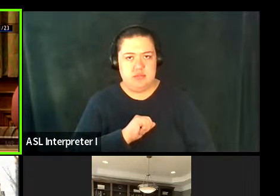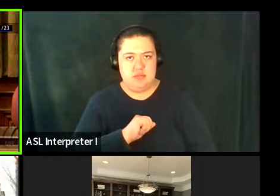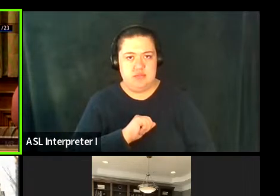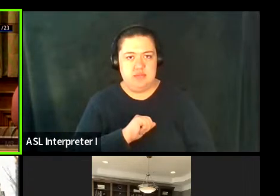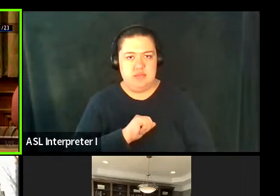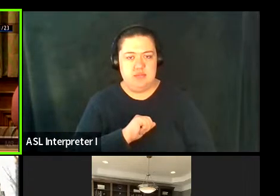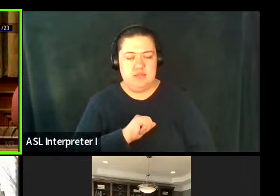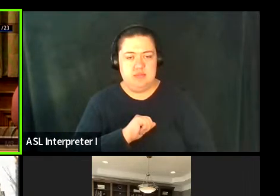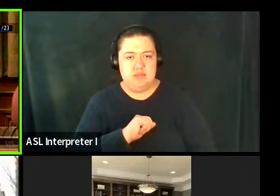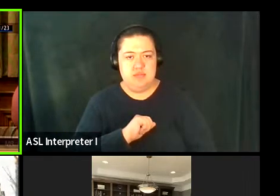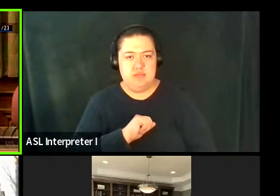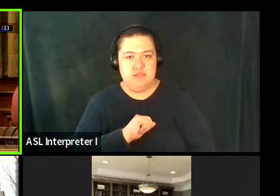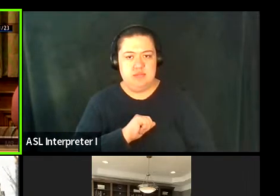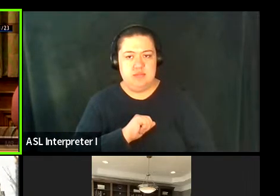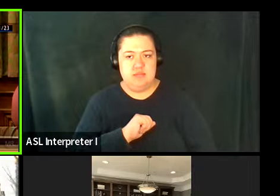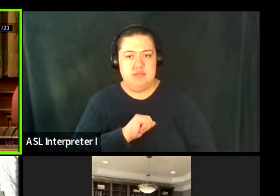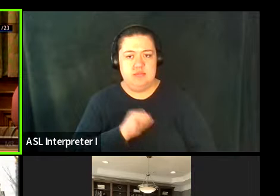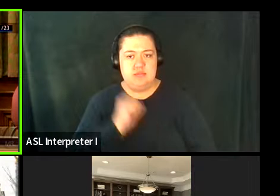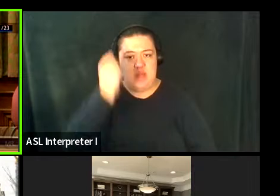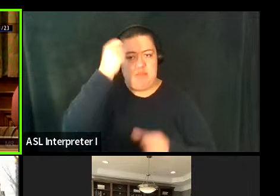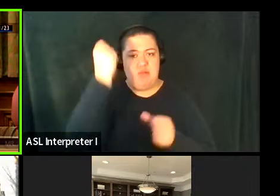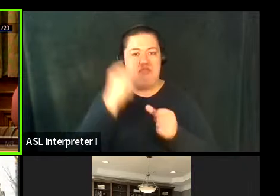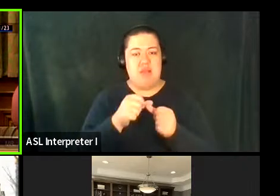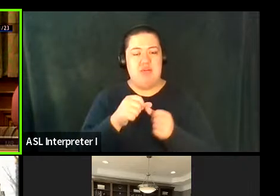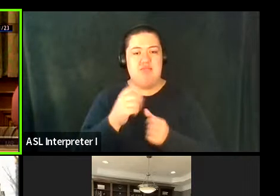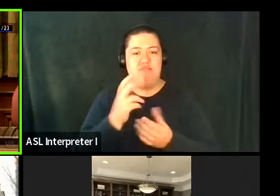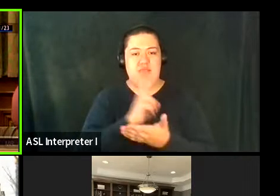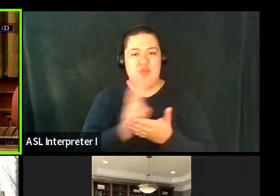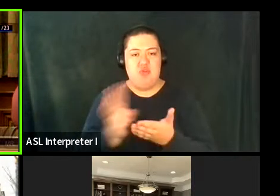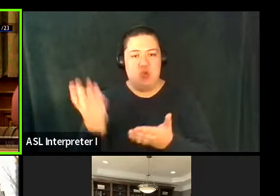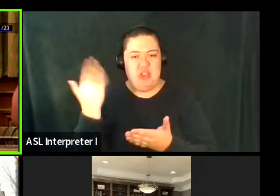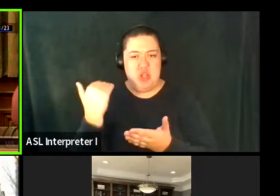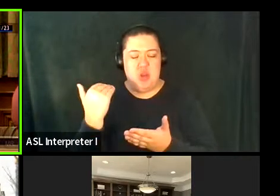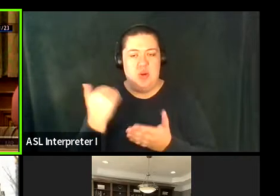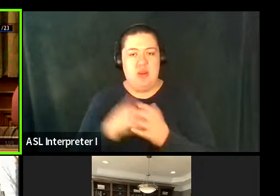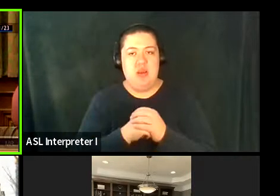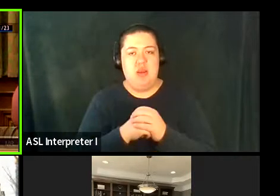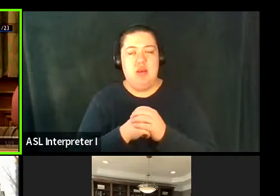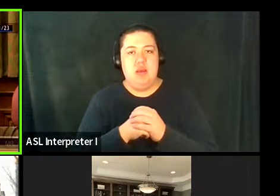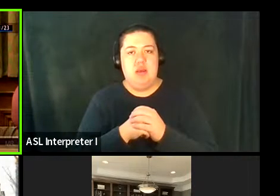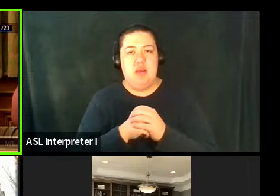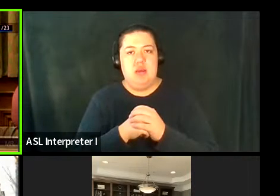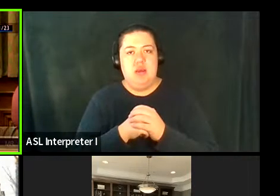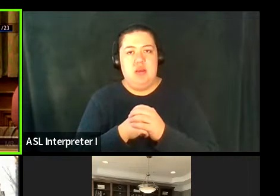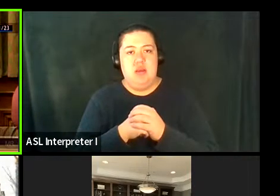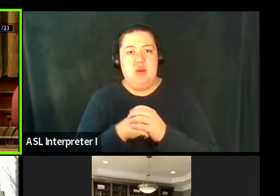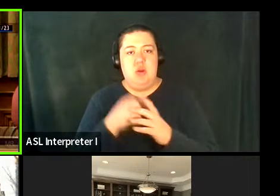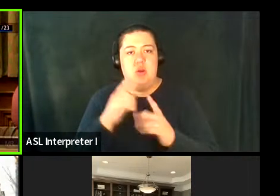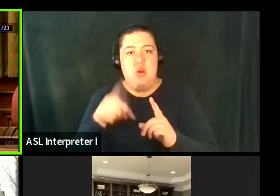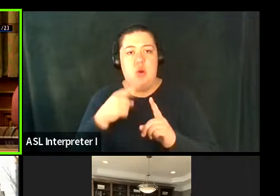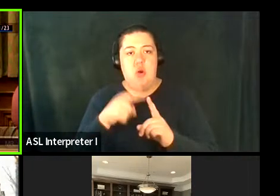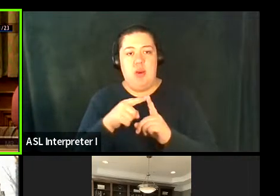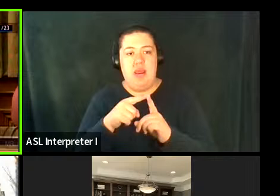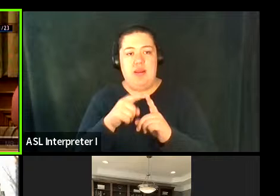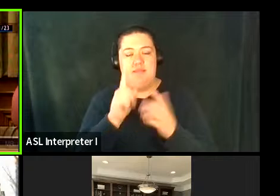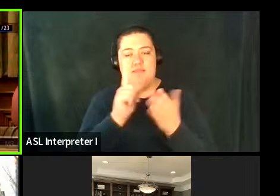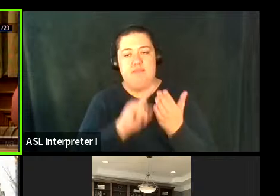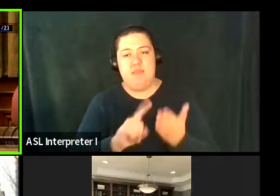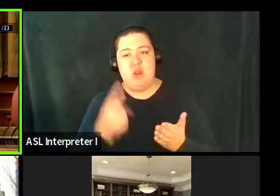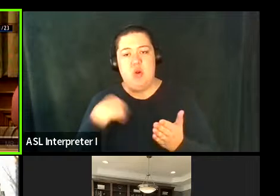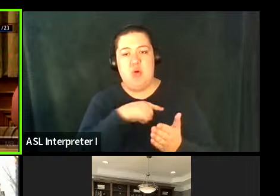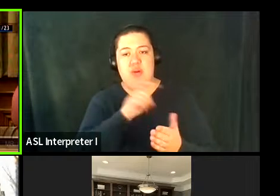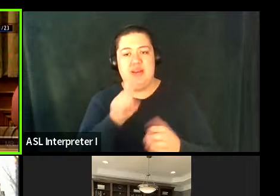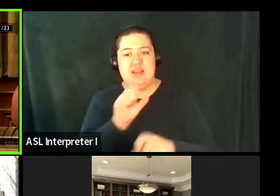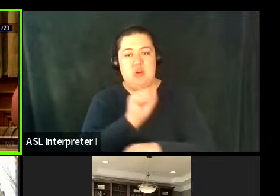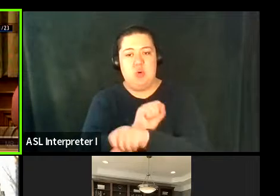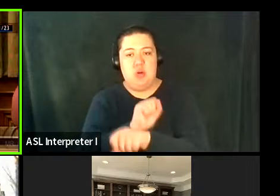am reminded of just, I guess, about 2 weeks ago, when it was implored that we just need to work in,